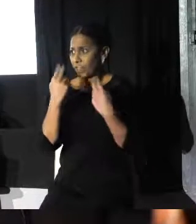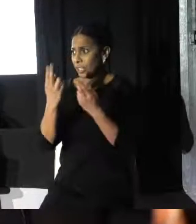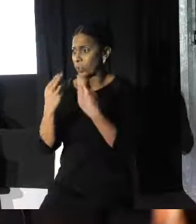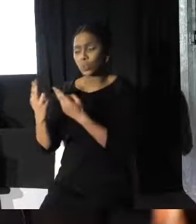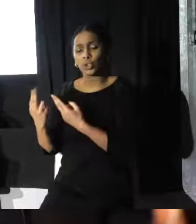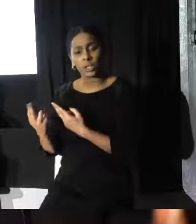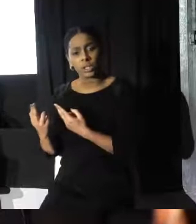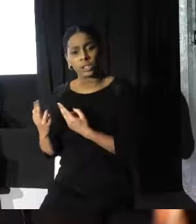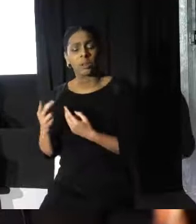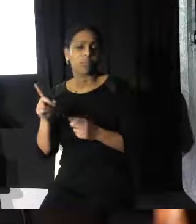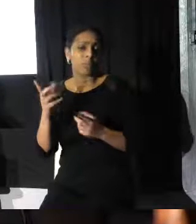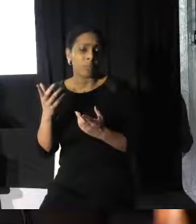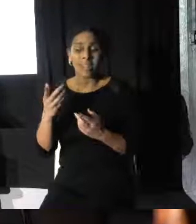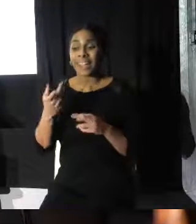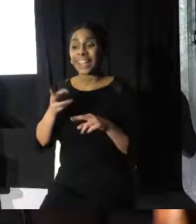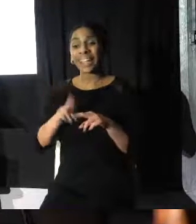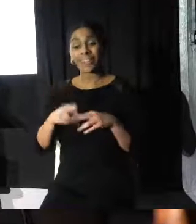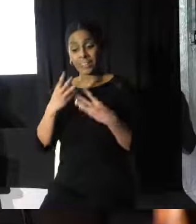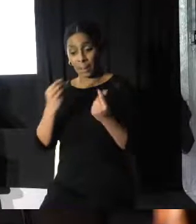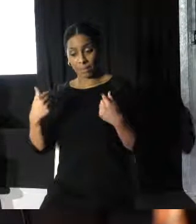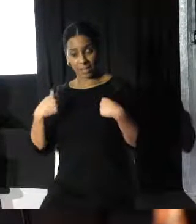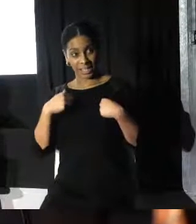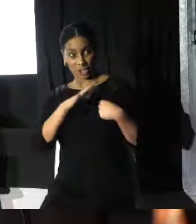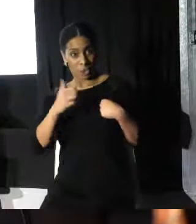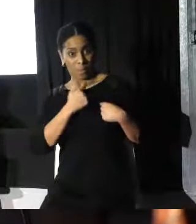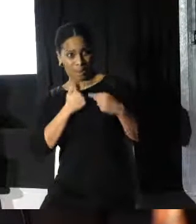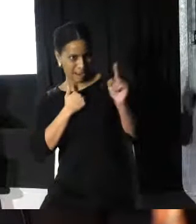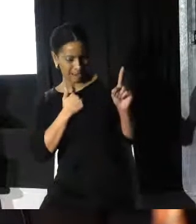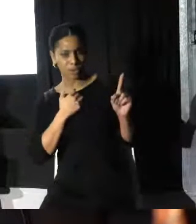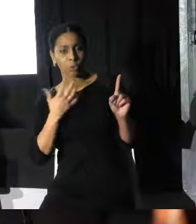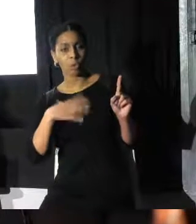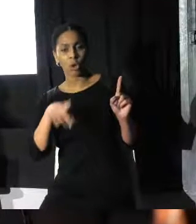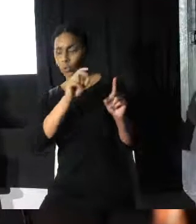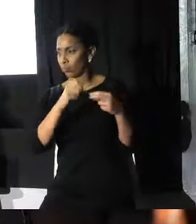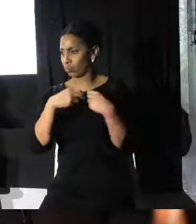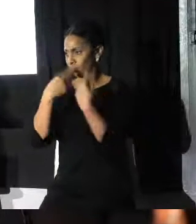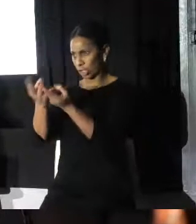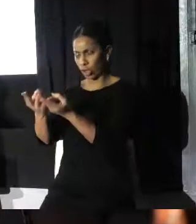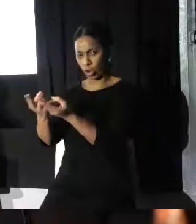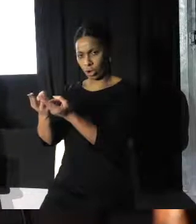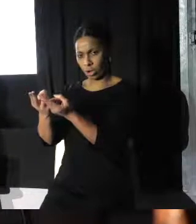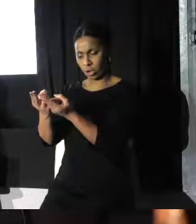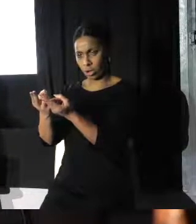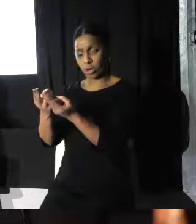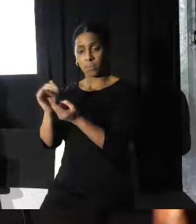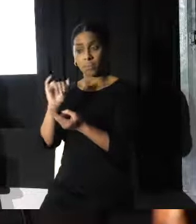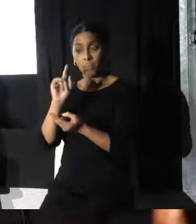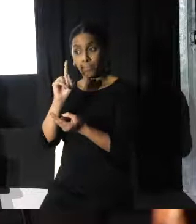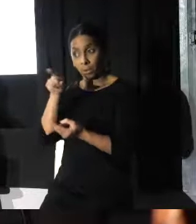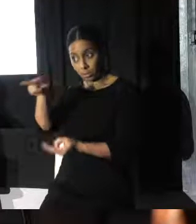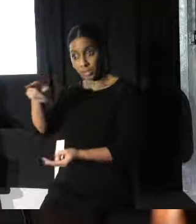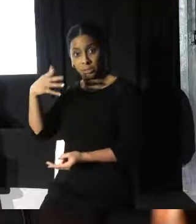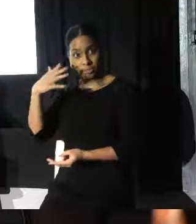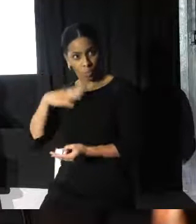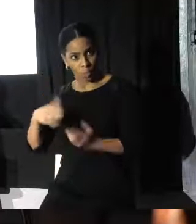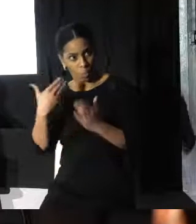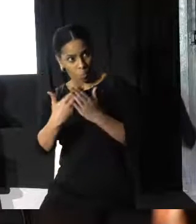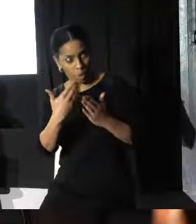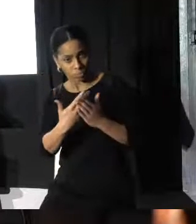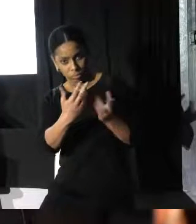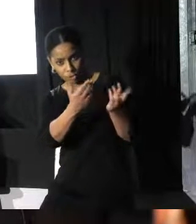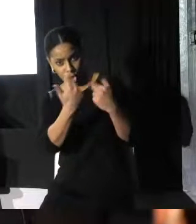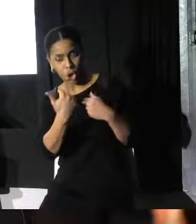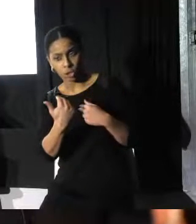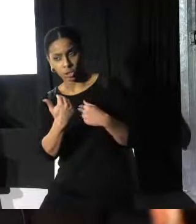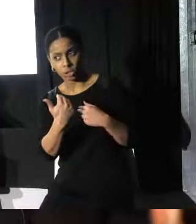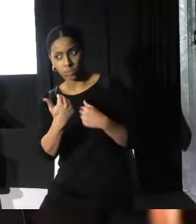if you like to return something which isn't yours, you know, in those cases where its return is being demanded, where often